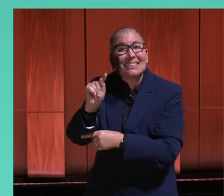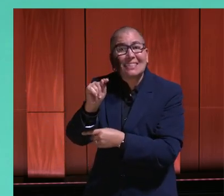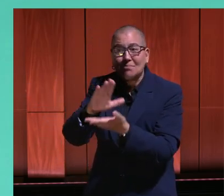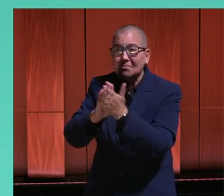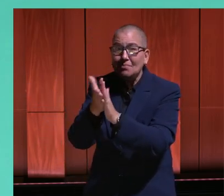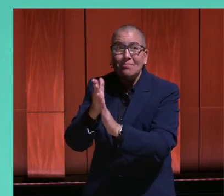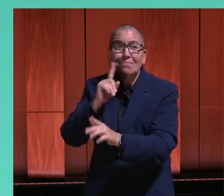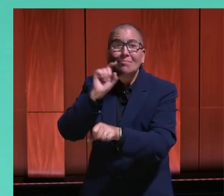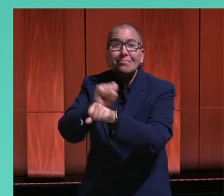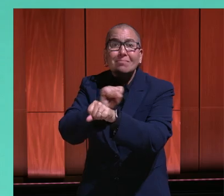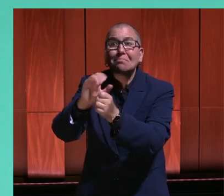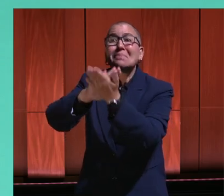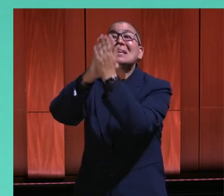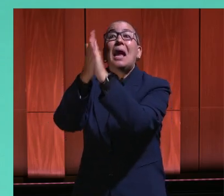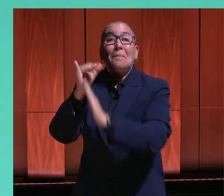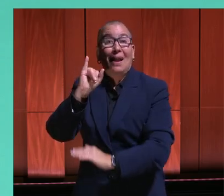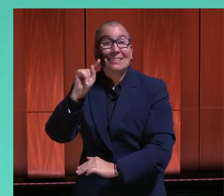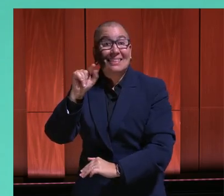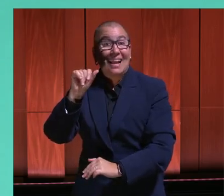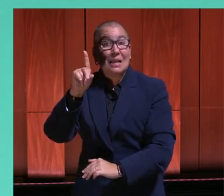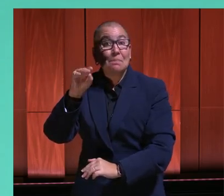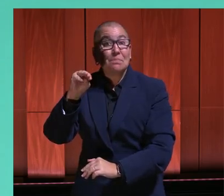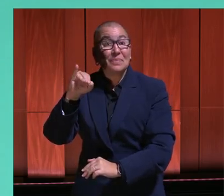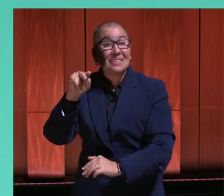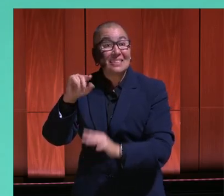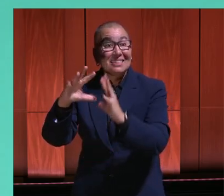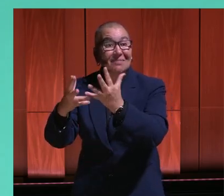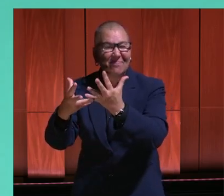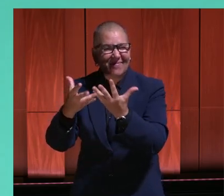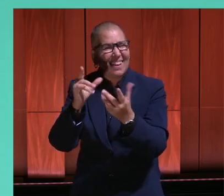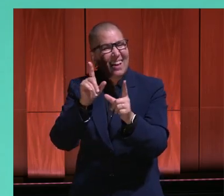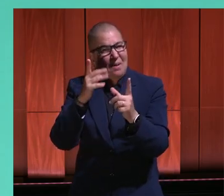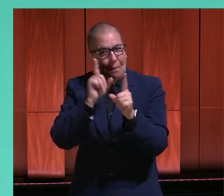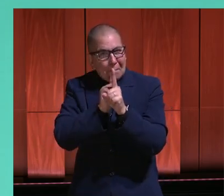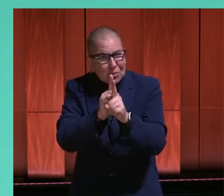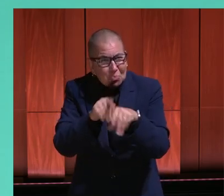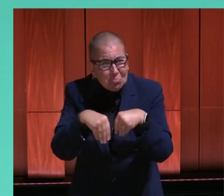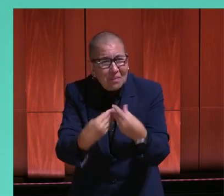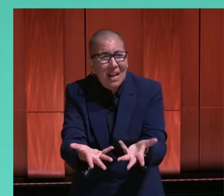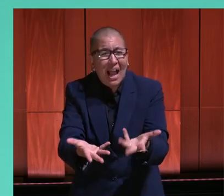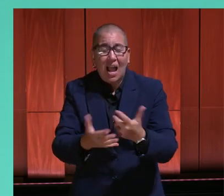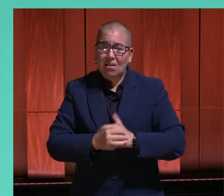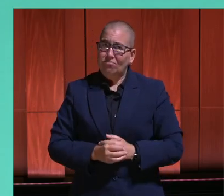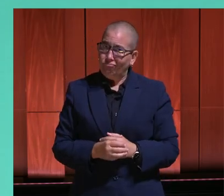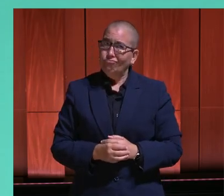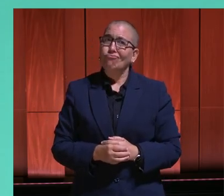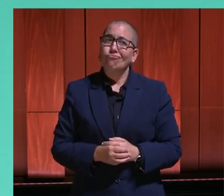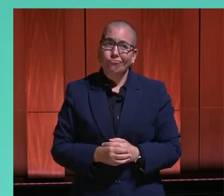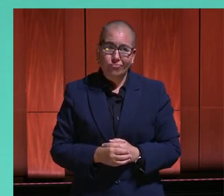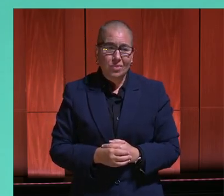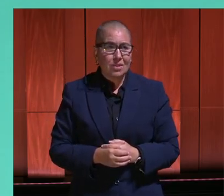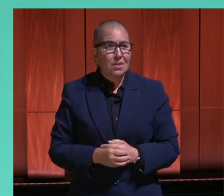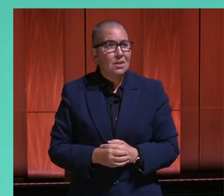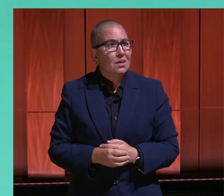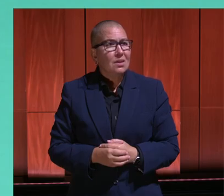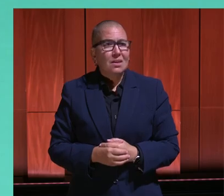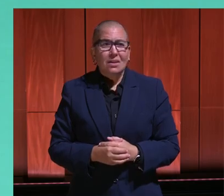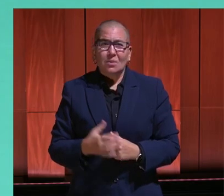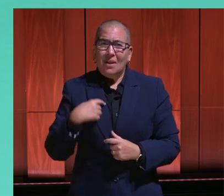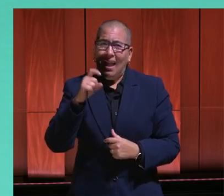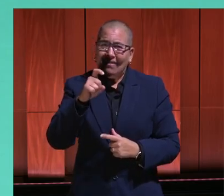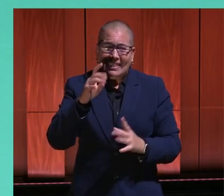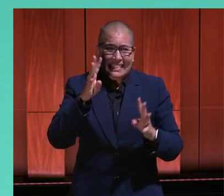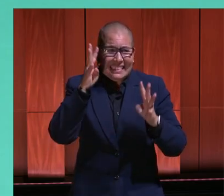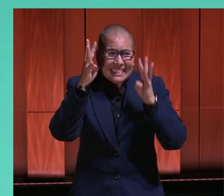and create a mentorship program. So I think a really key component for the innovation and the advancement is the people aspect,